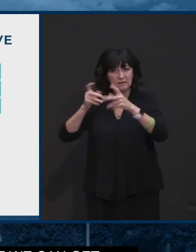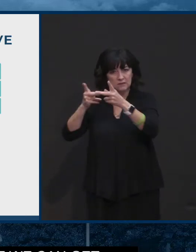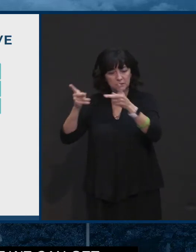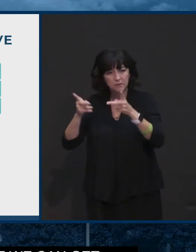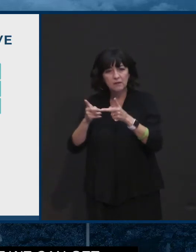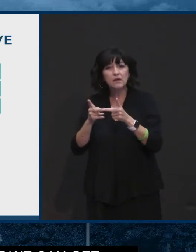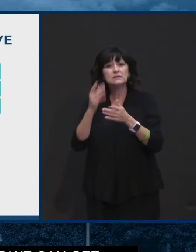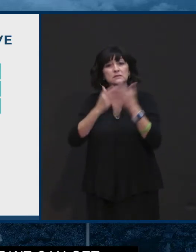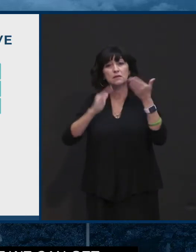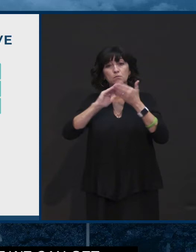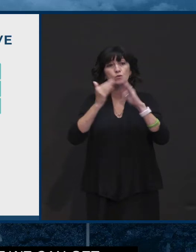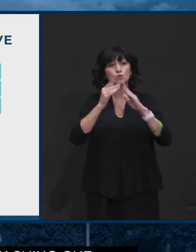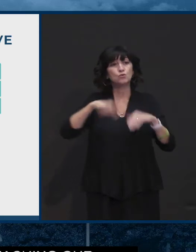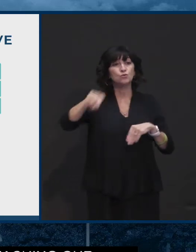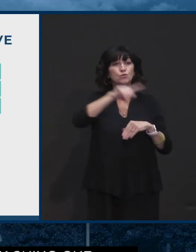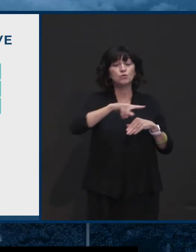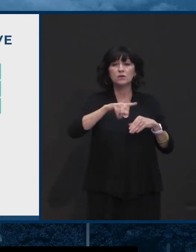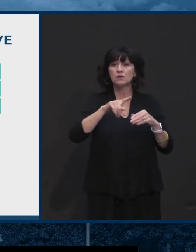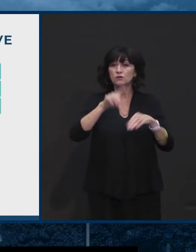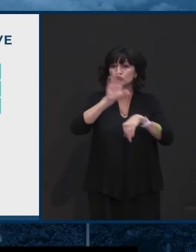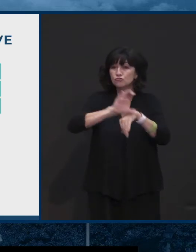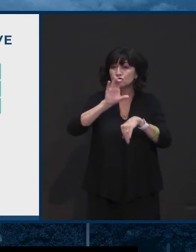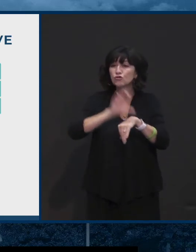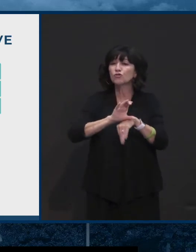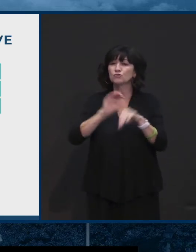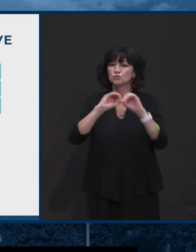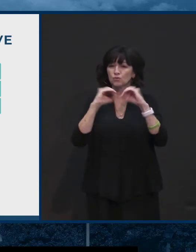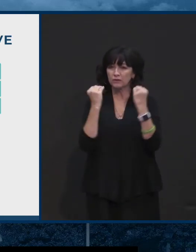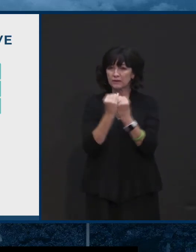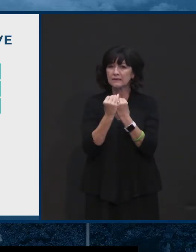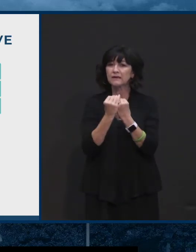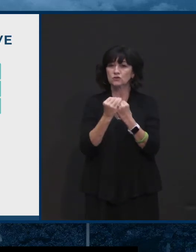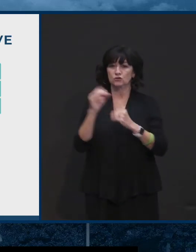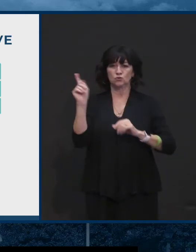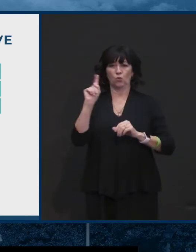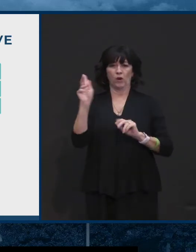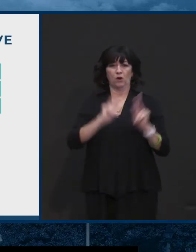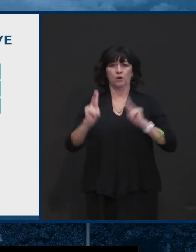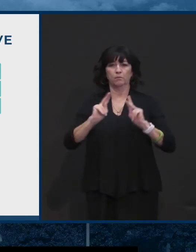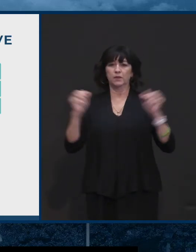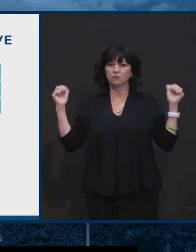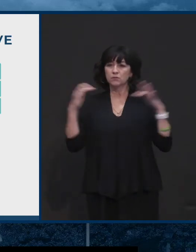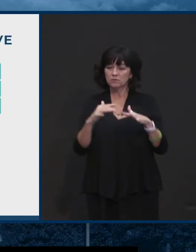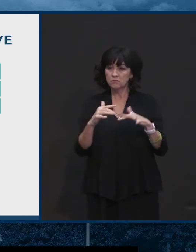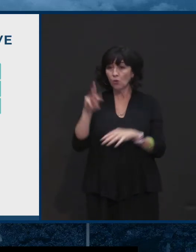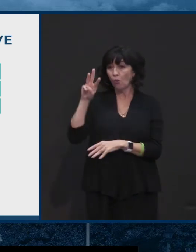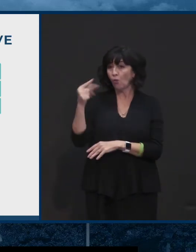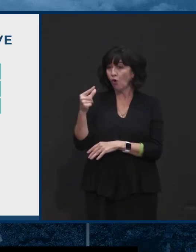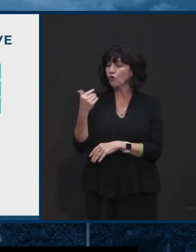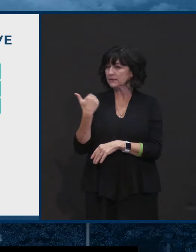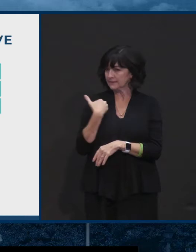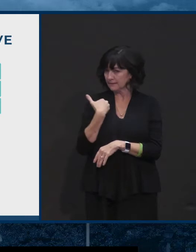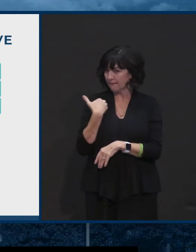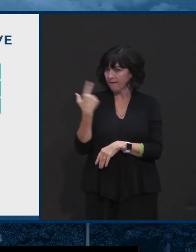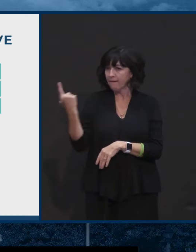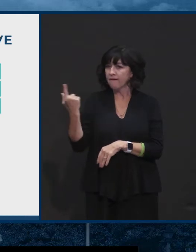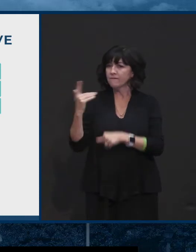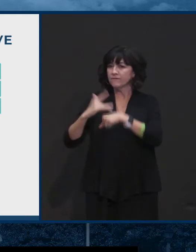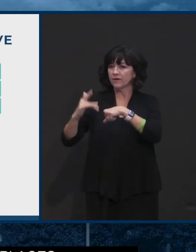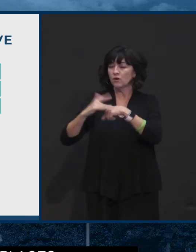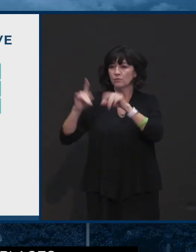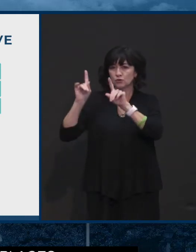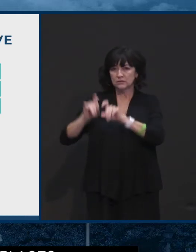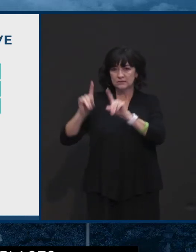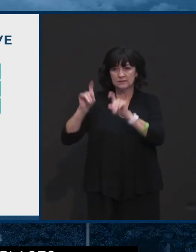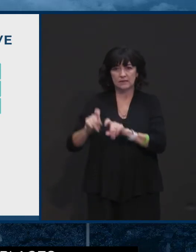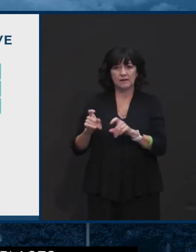churches, at various places where people gather. The Walgreens are still open for that. We get a lot of tests